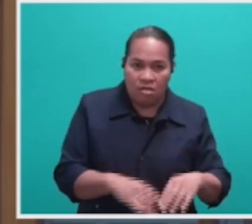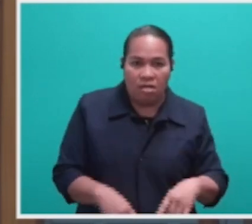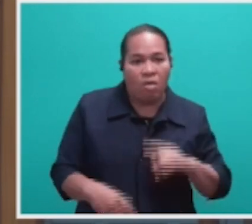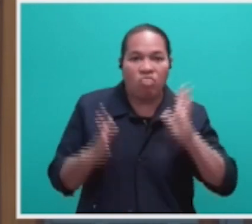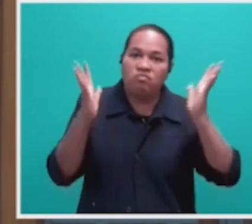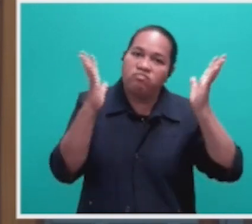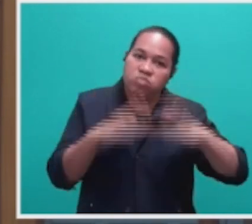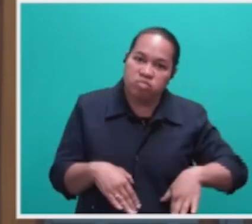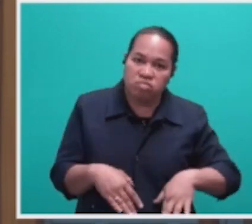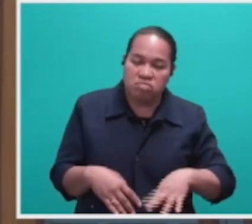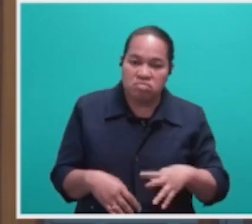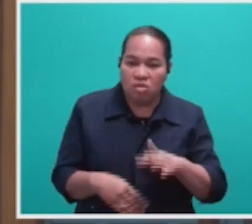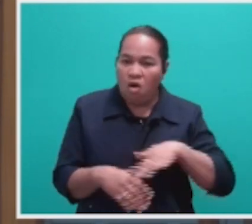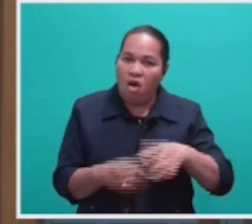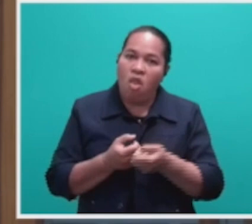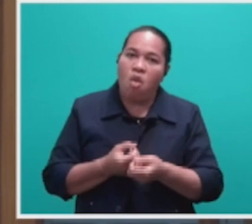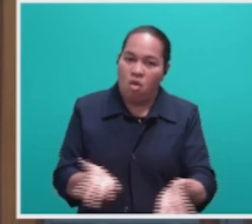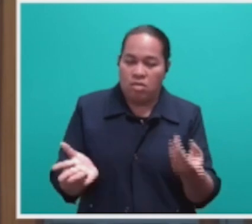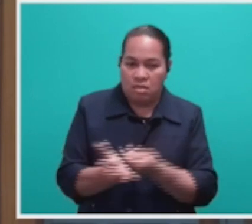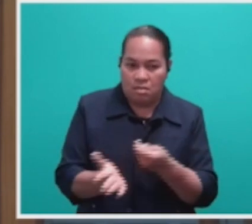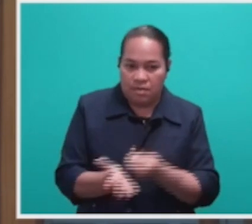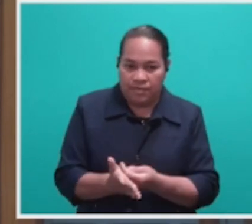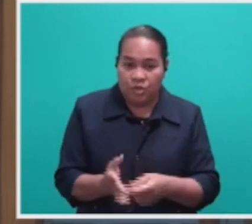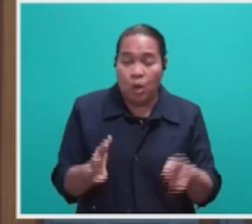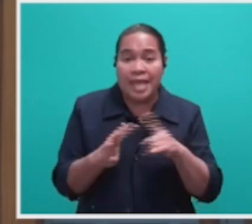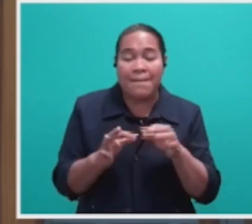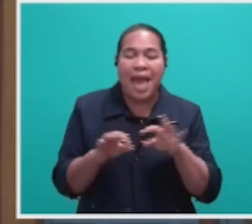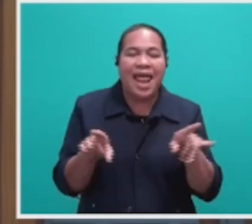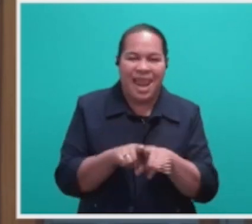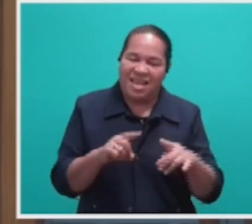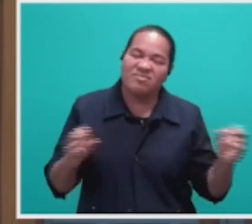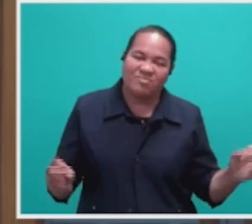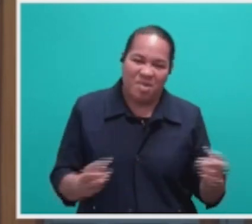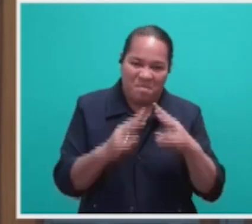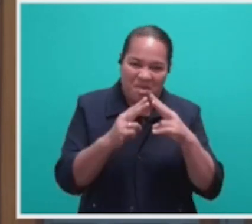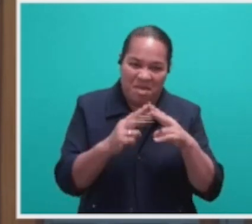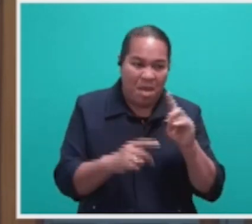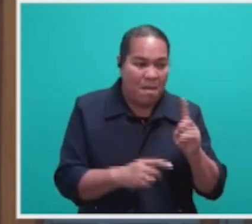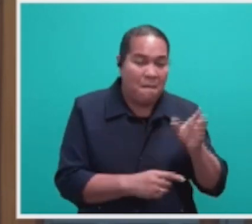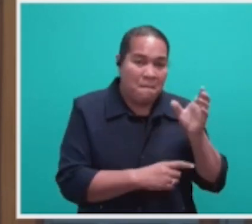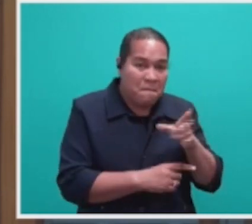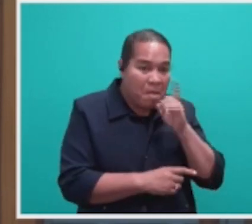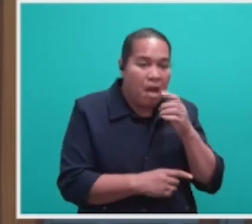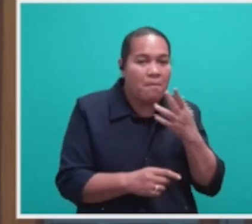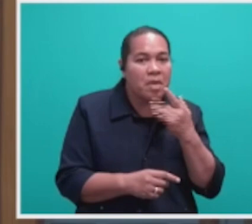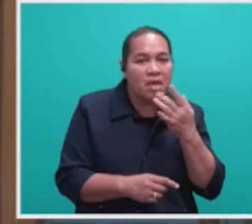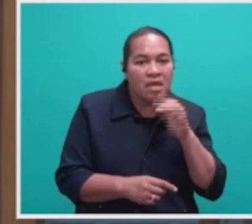collapsed. eBay shop was essentially a pyramid scheme disguised as a recruitment